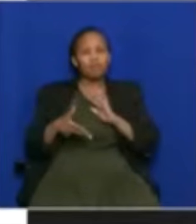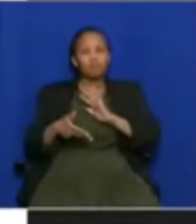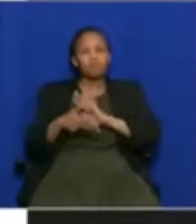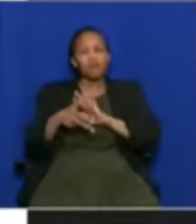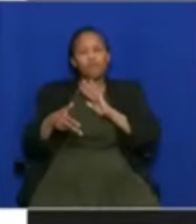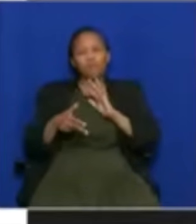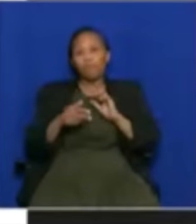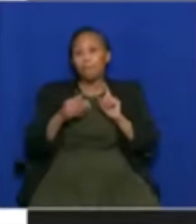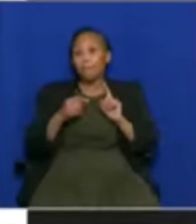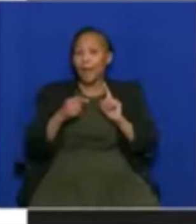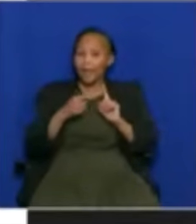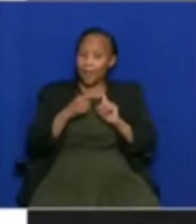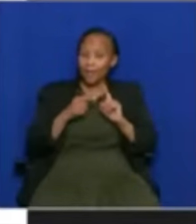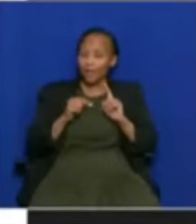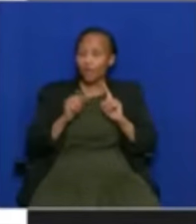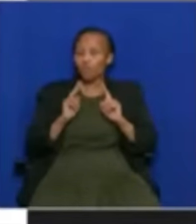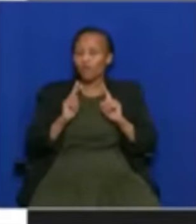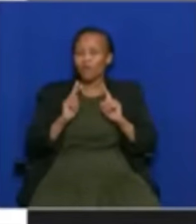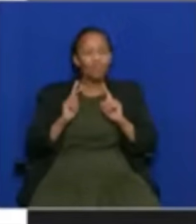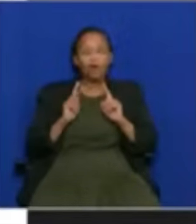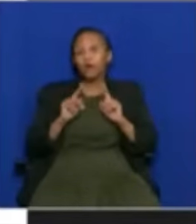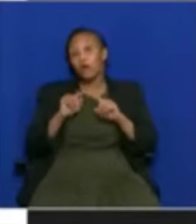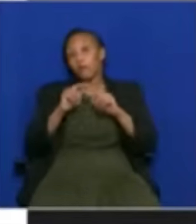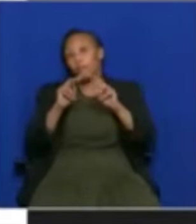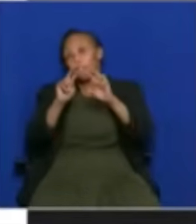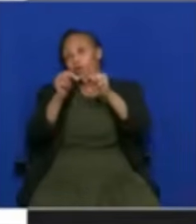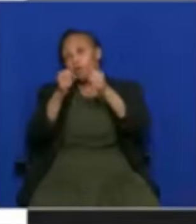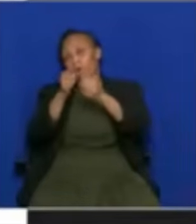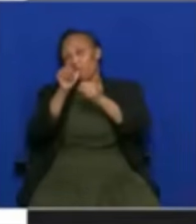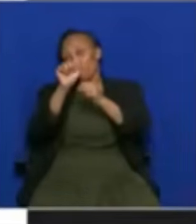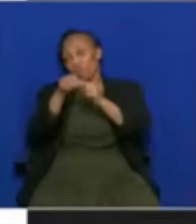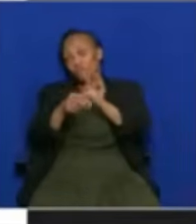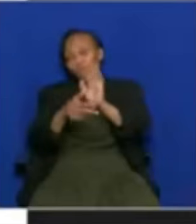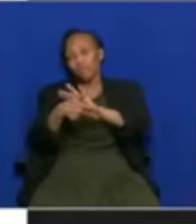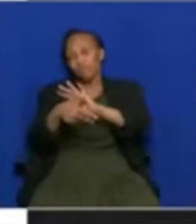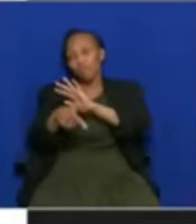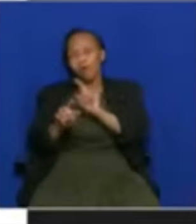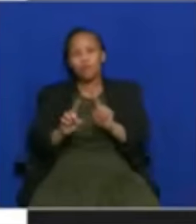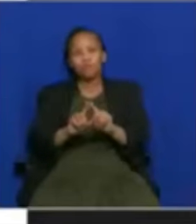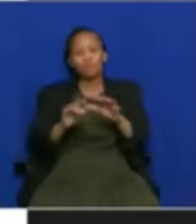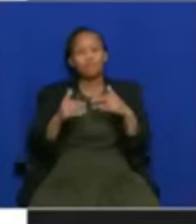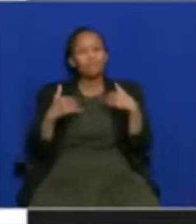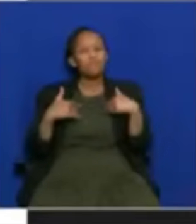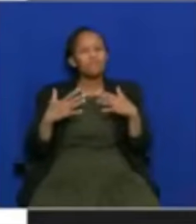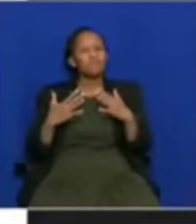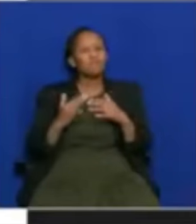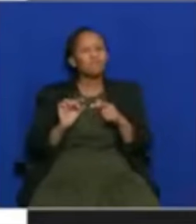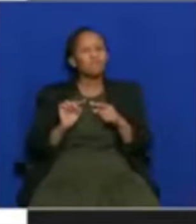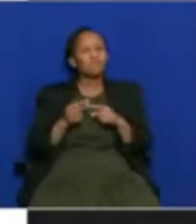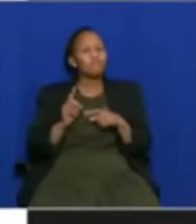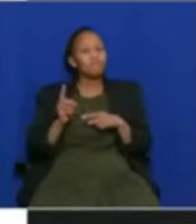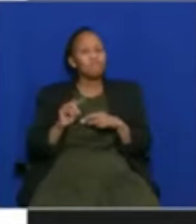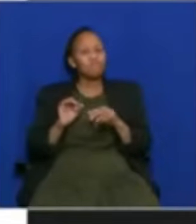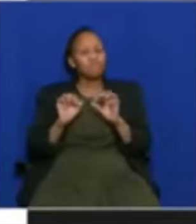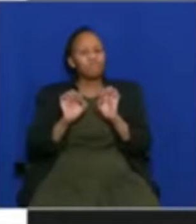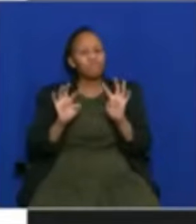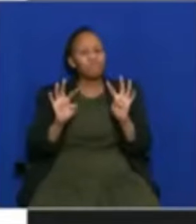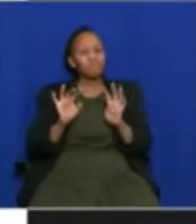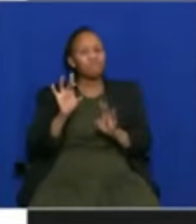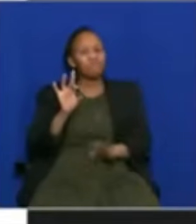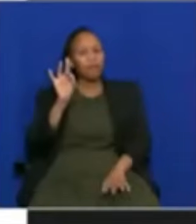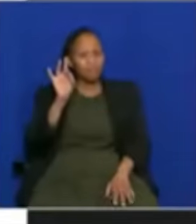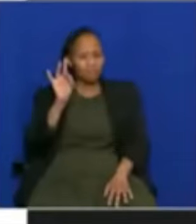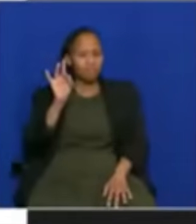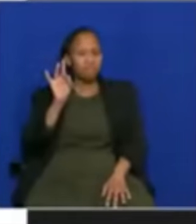approved by national. But the starting point is that he chose the panel. So that's just one part of